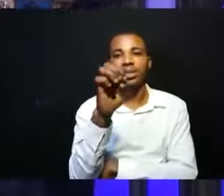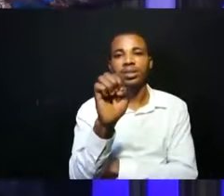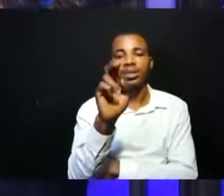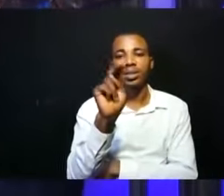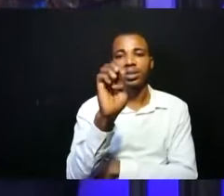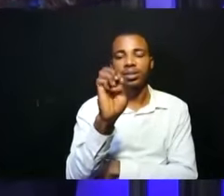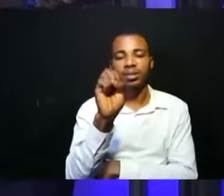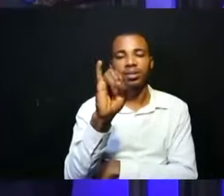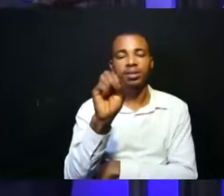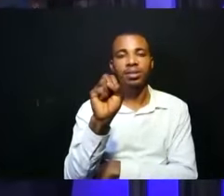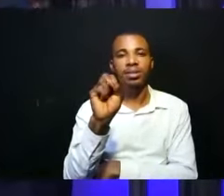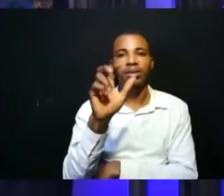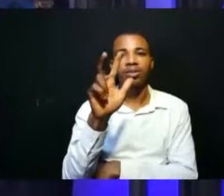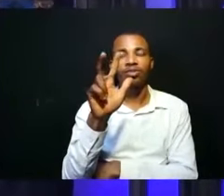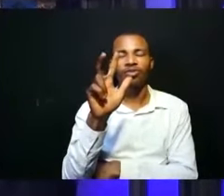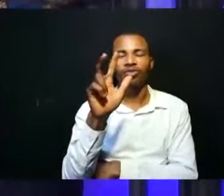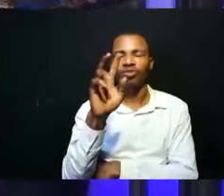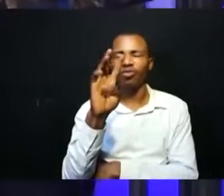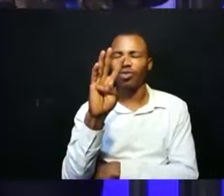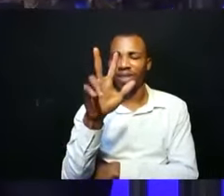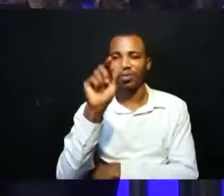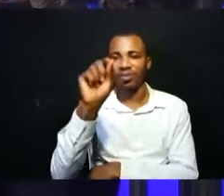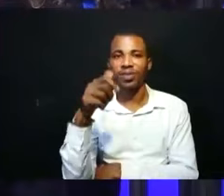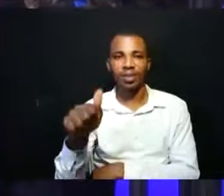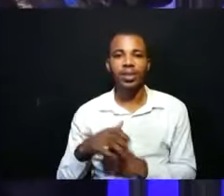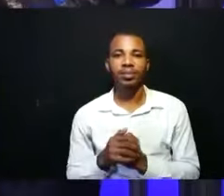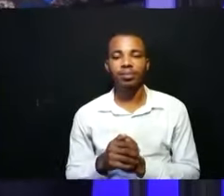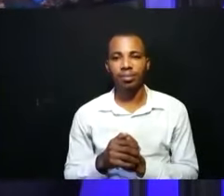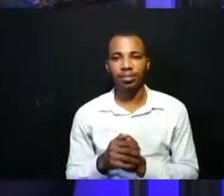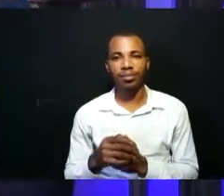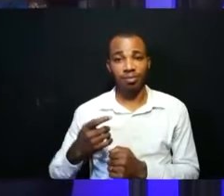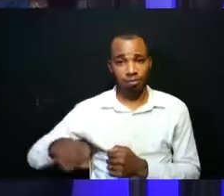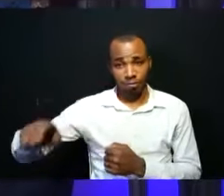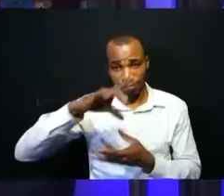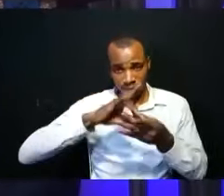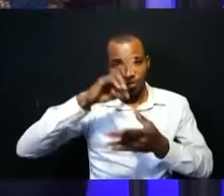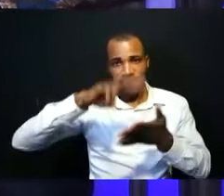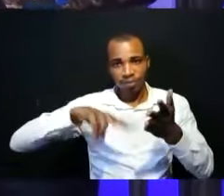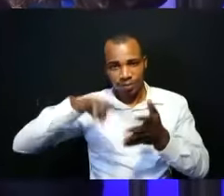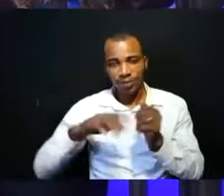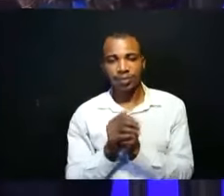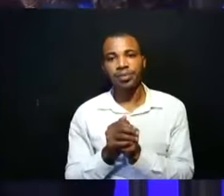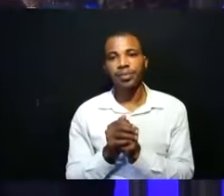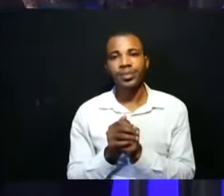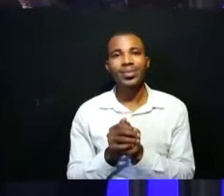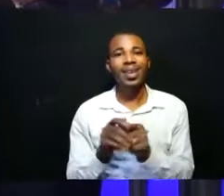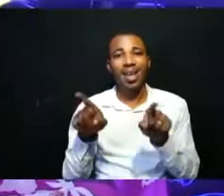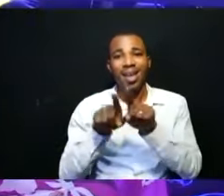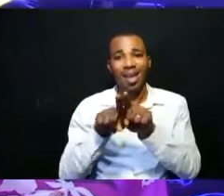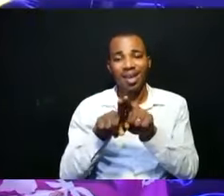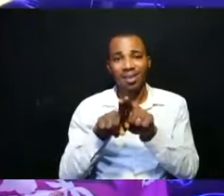43:10. Now this is what Judah said. Say Anna Judah kind. And I want us to read together. Oma yen kind a mum. As it